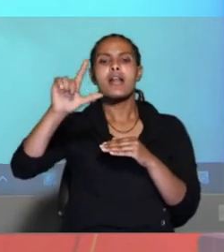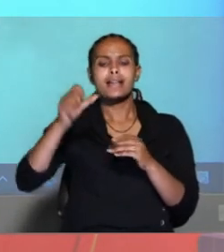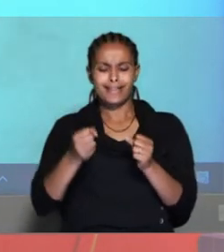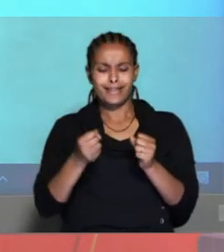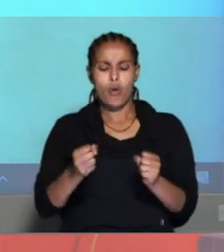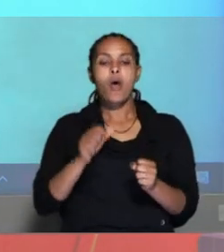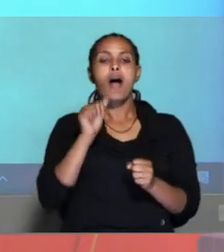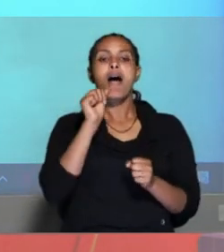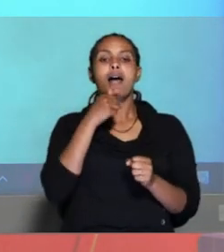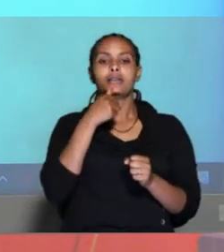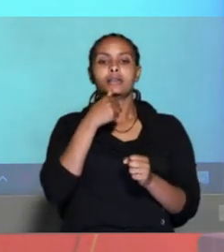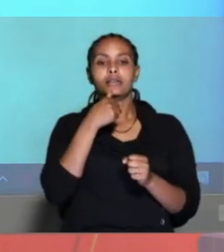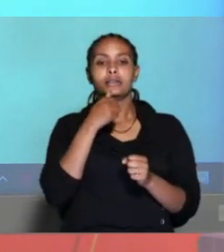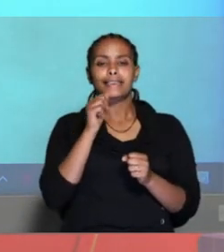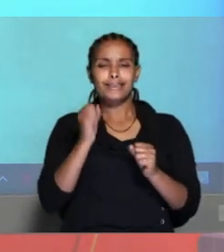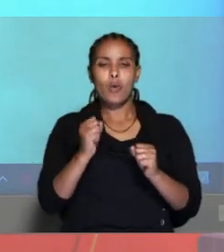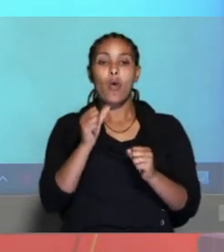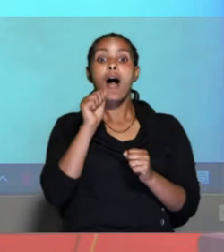strong acid,